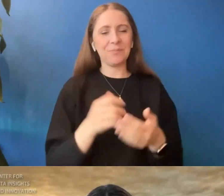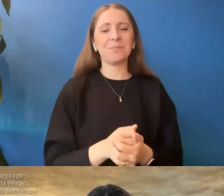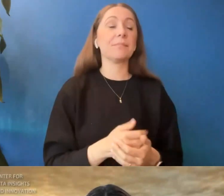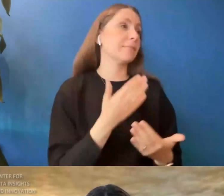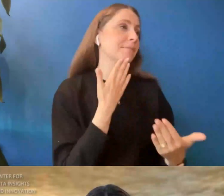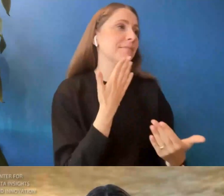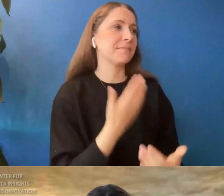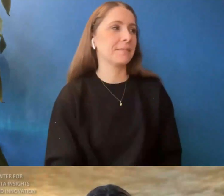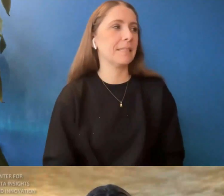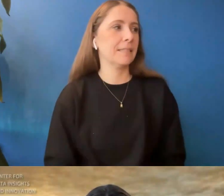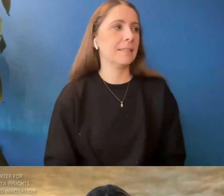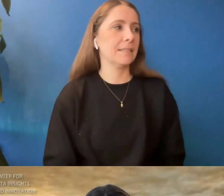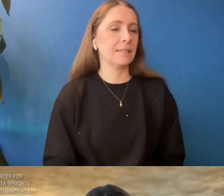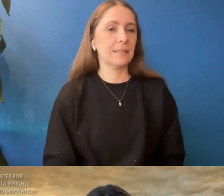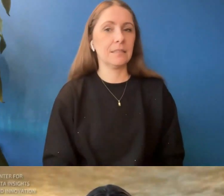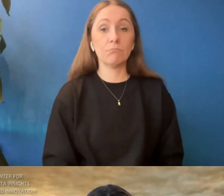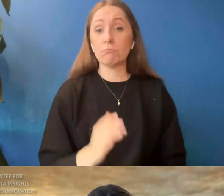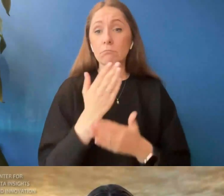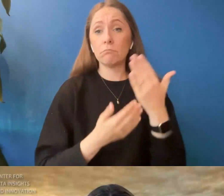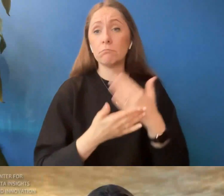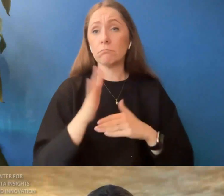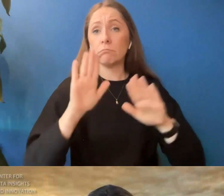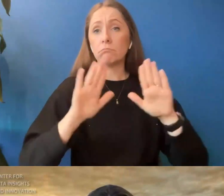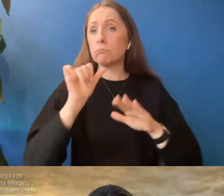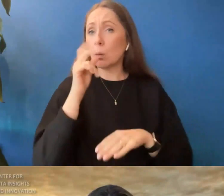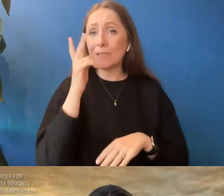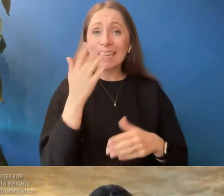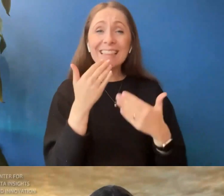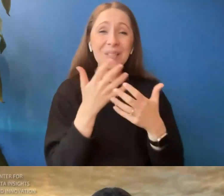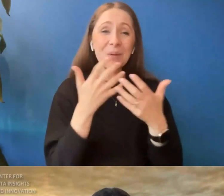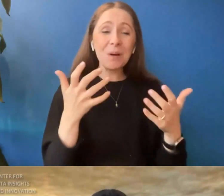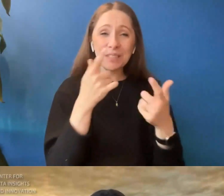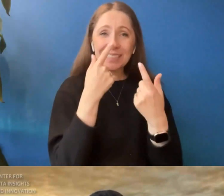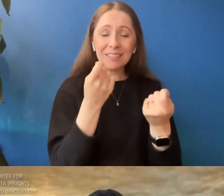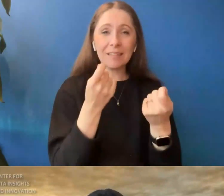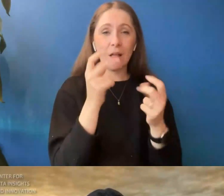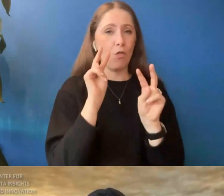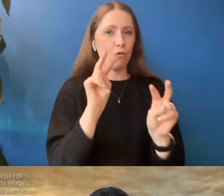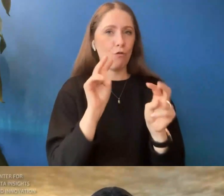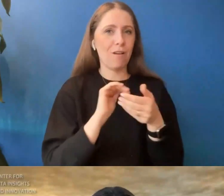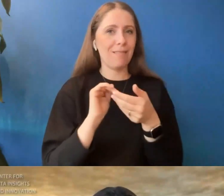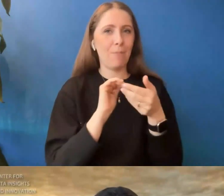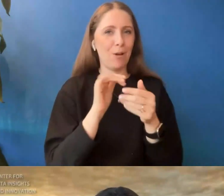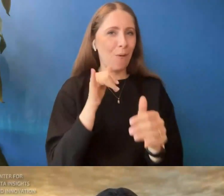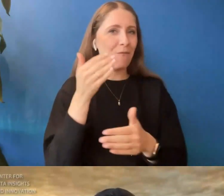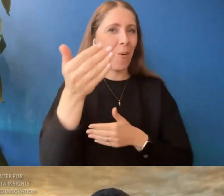you. I don't see any other hands, so thank you so much. That was really interesting. Look forward to collaborating going forward.